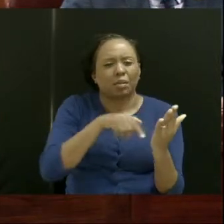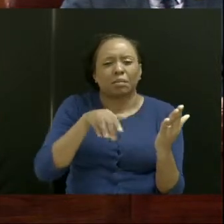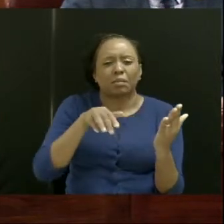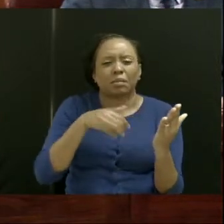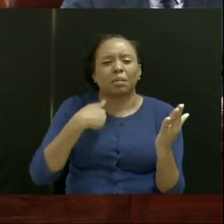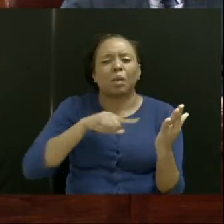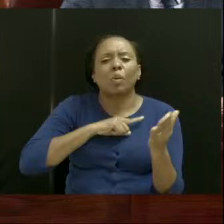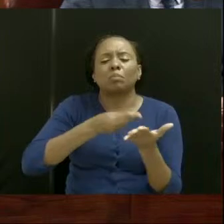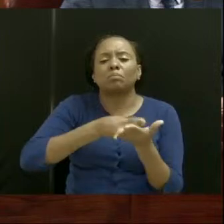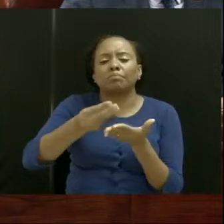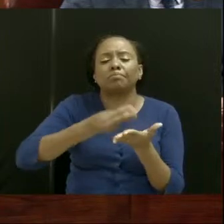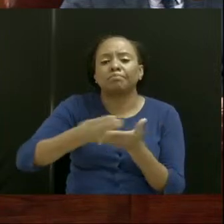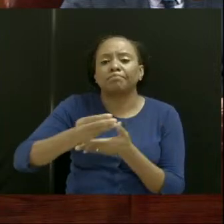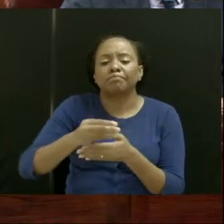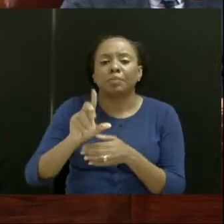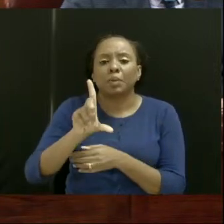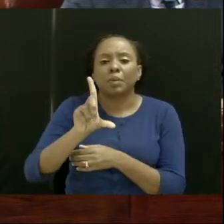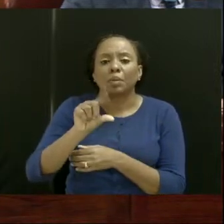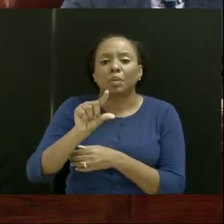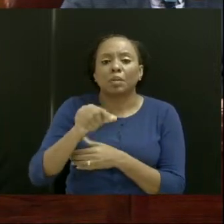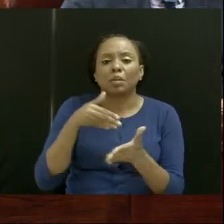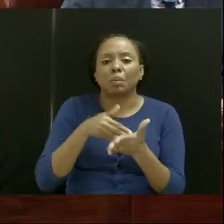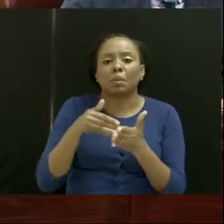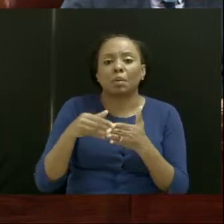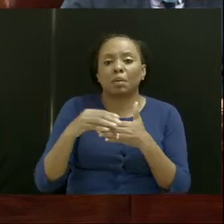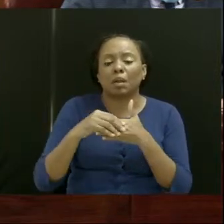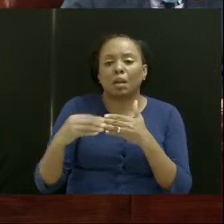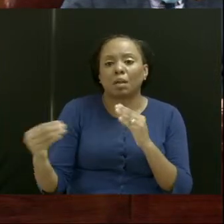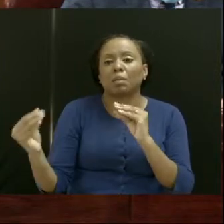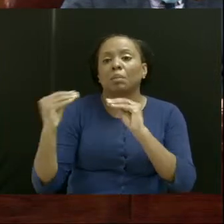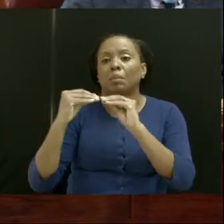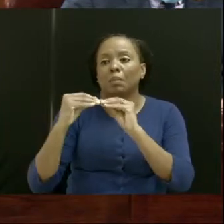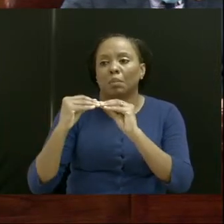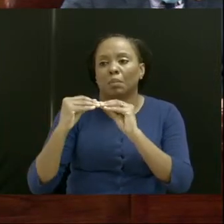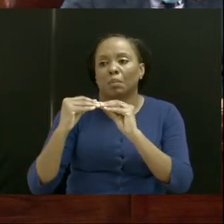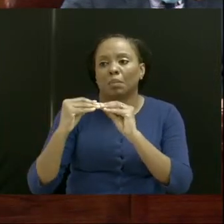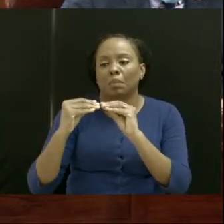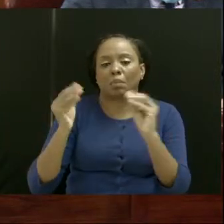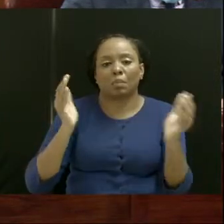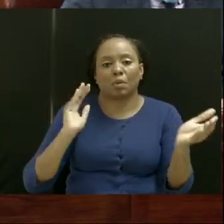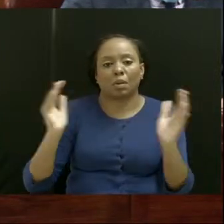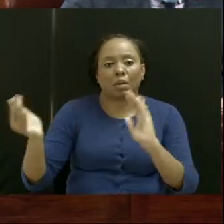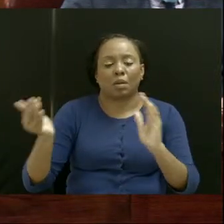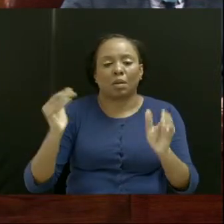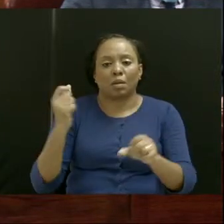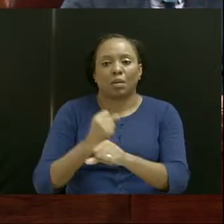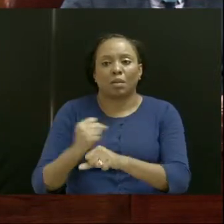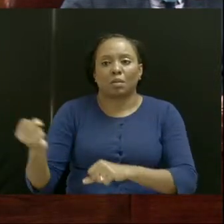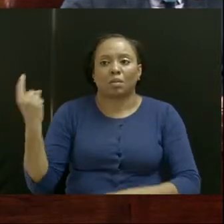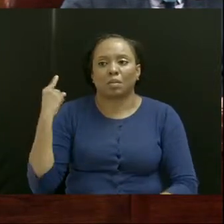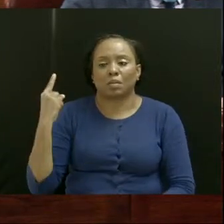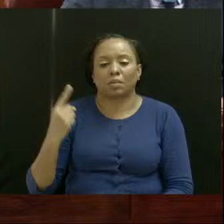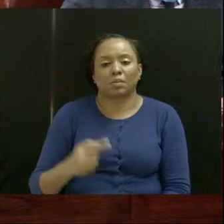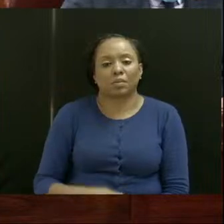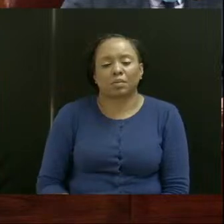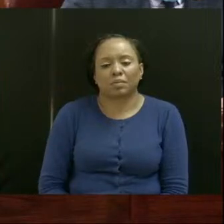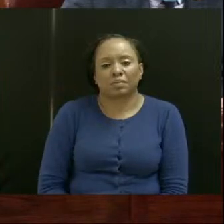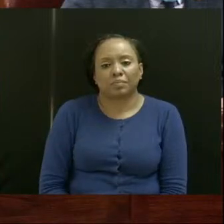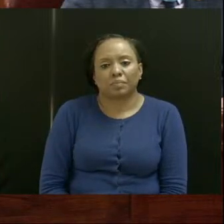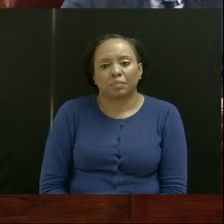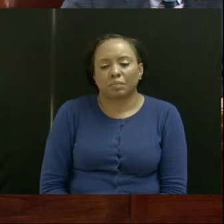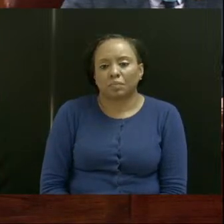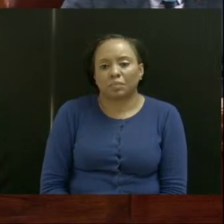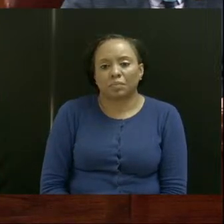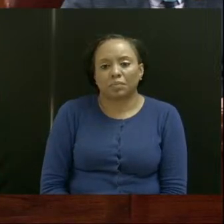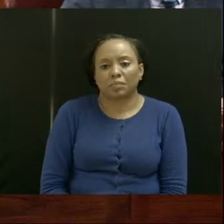$20-odd million more in the year ahead than would have been spent in the last year. But we are